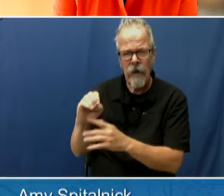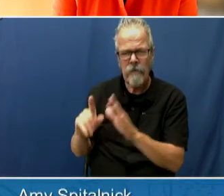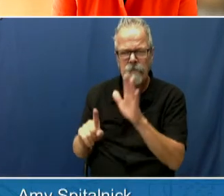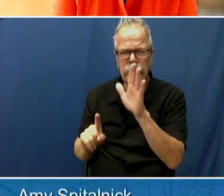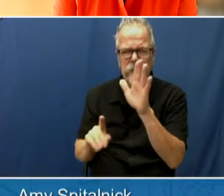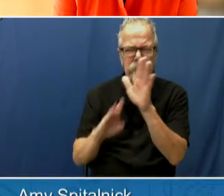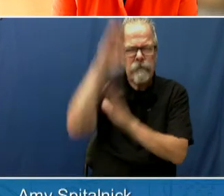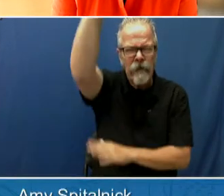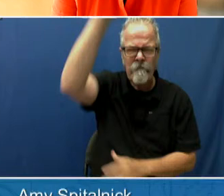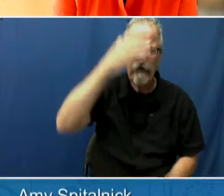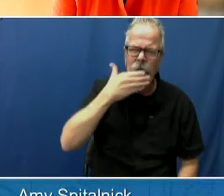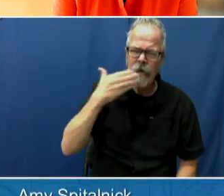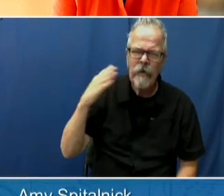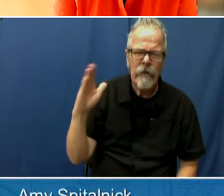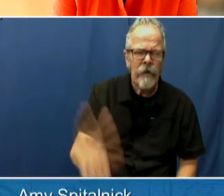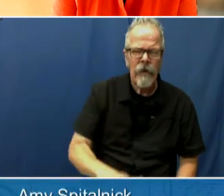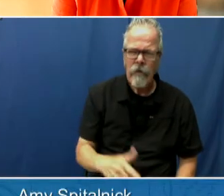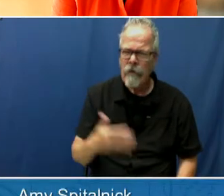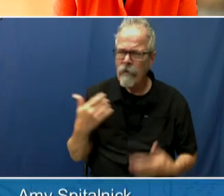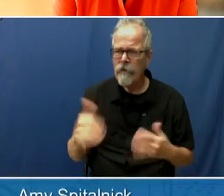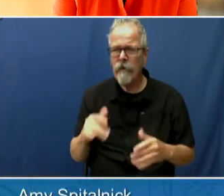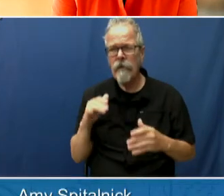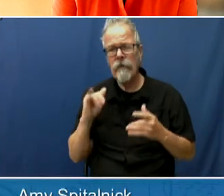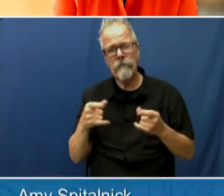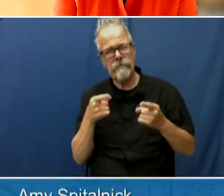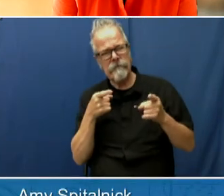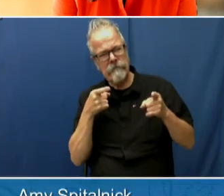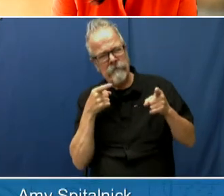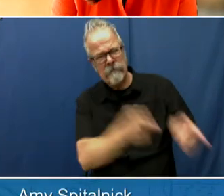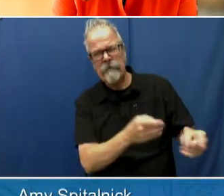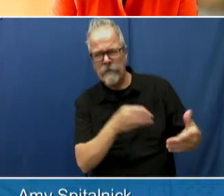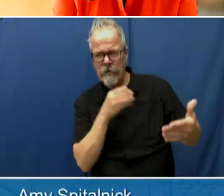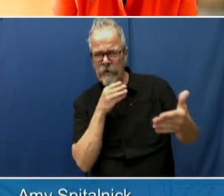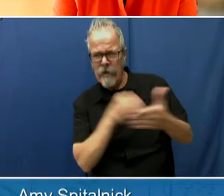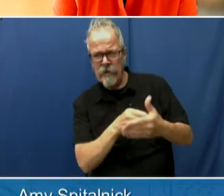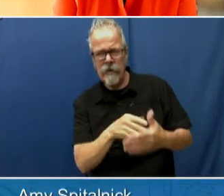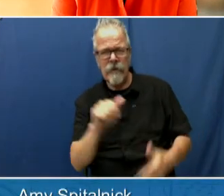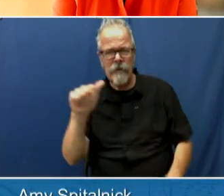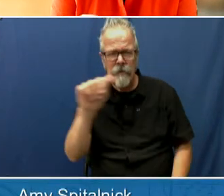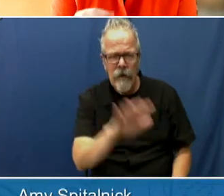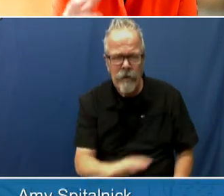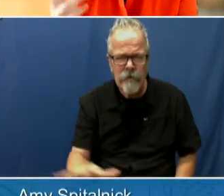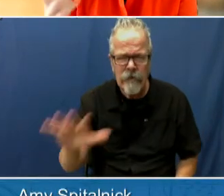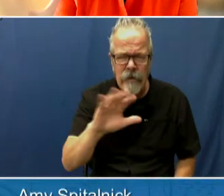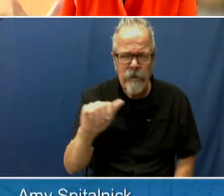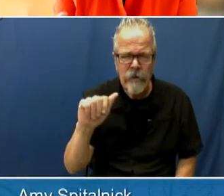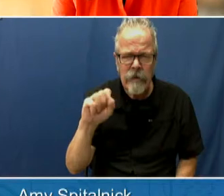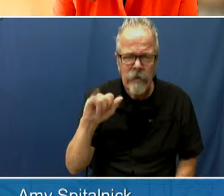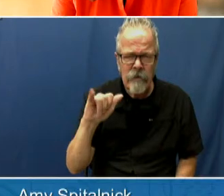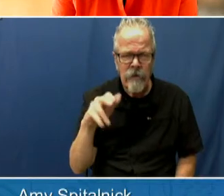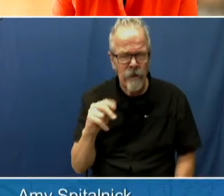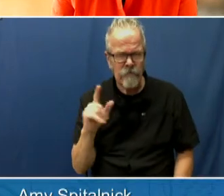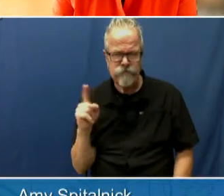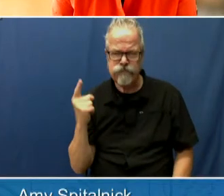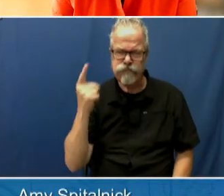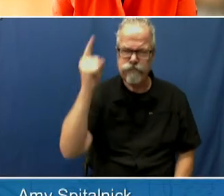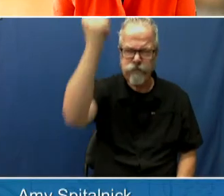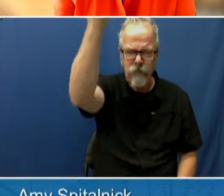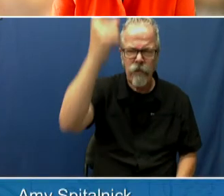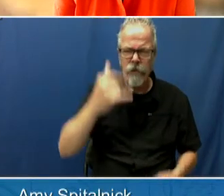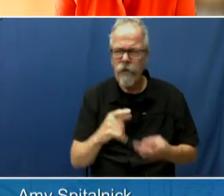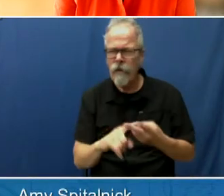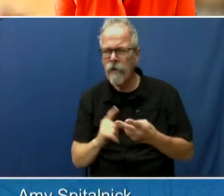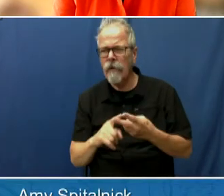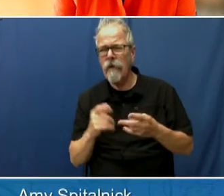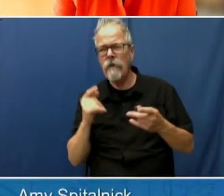incidents, anti-Asian hate, and so many other forms of extremism have also hit record levels. Domestic terror has been on the rise. 2019 was